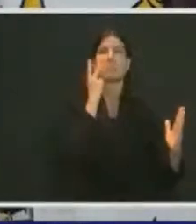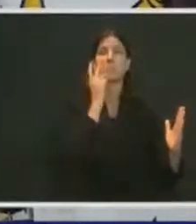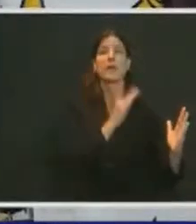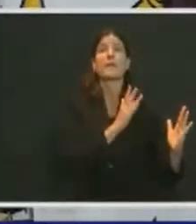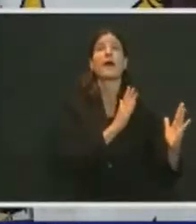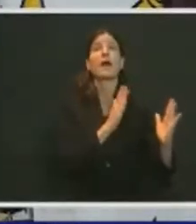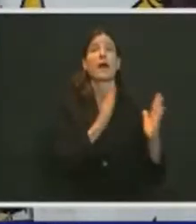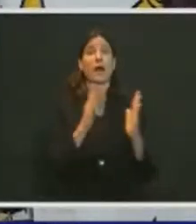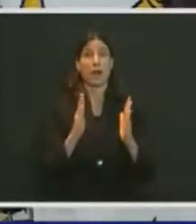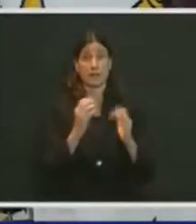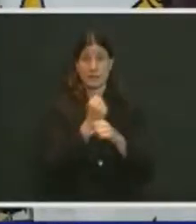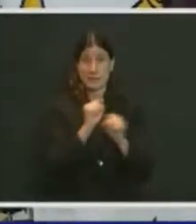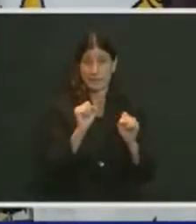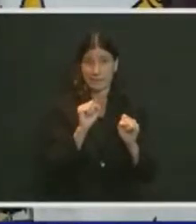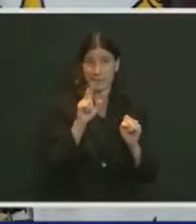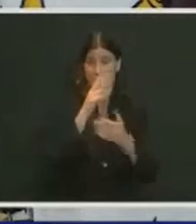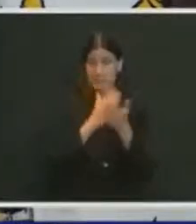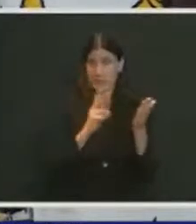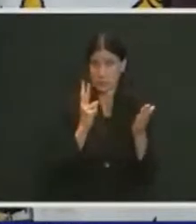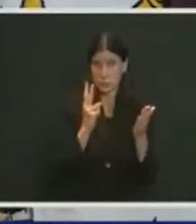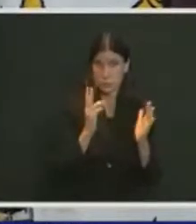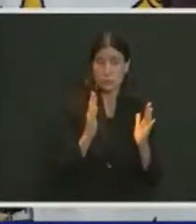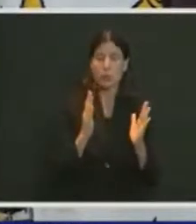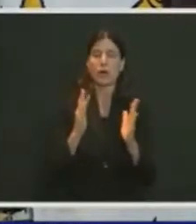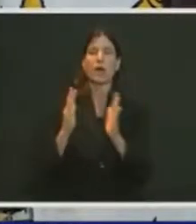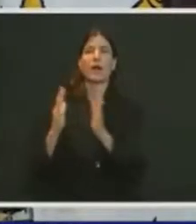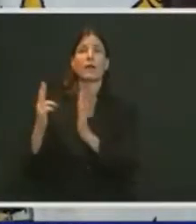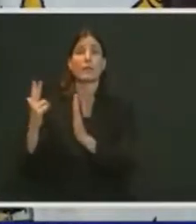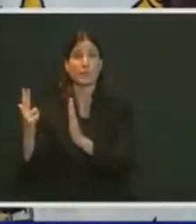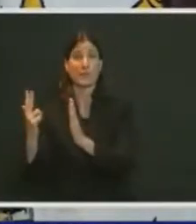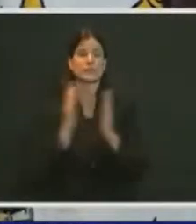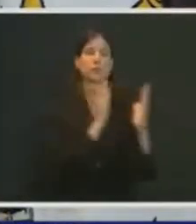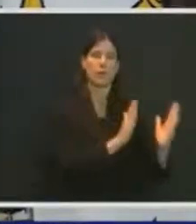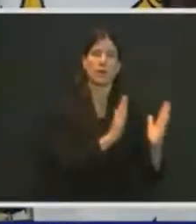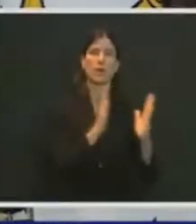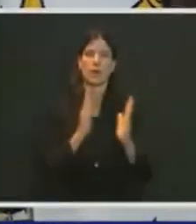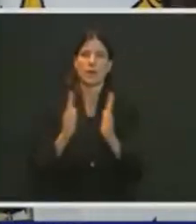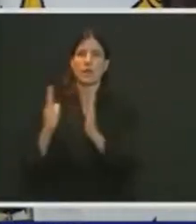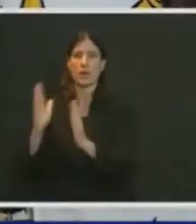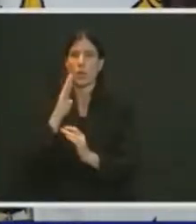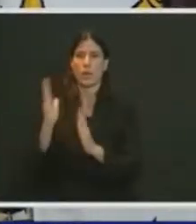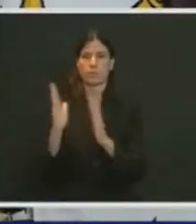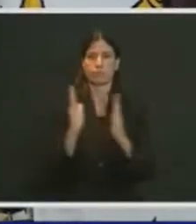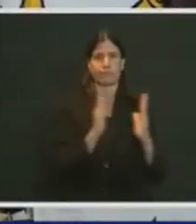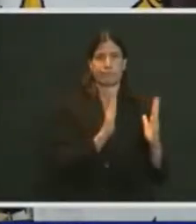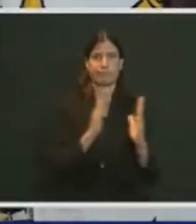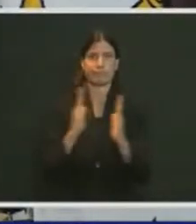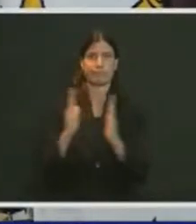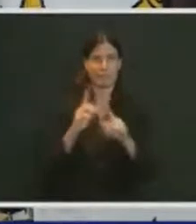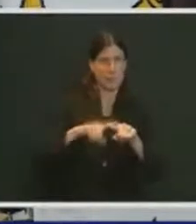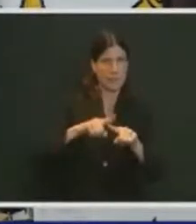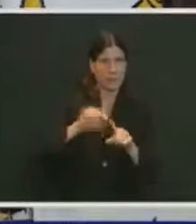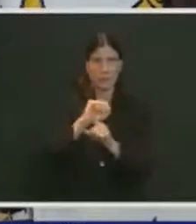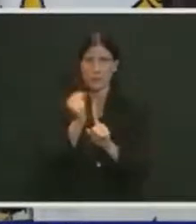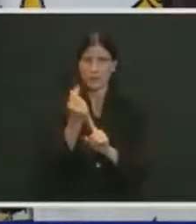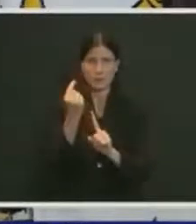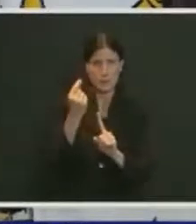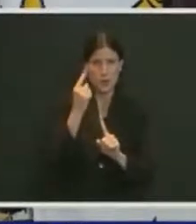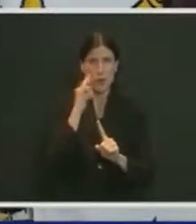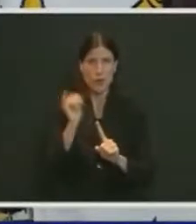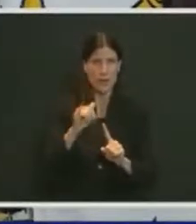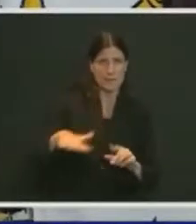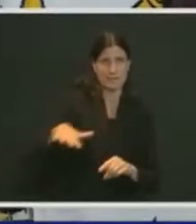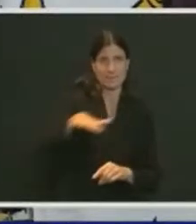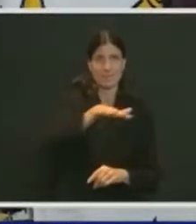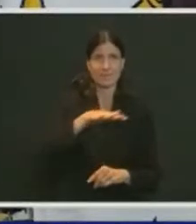normal. The question that so many have asked is, well, how do you know it's going to be safe to move from phase 1 to phase 2? And if you get into